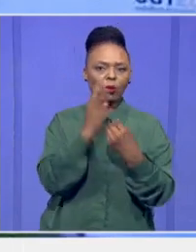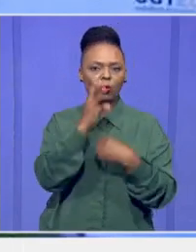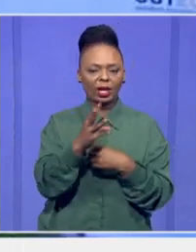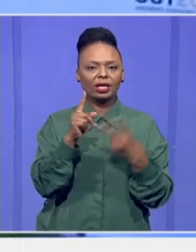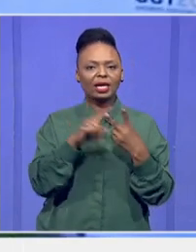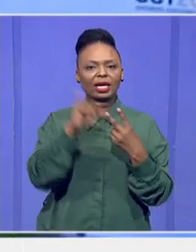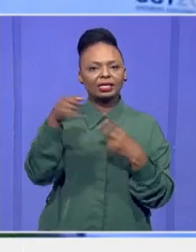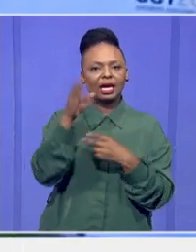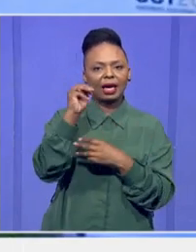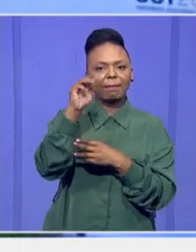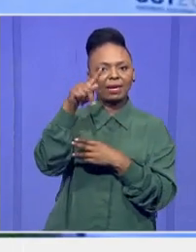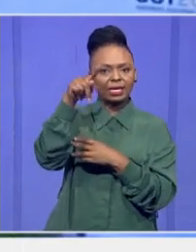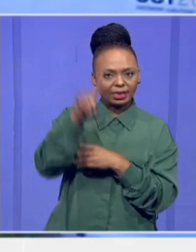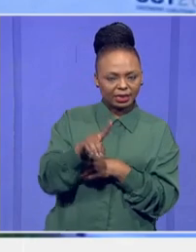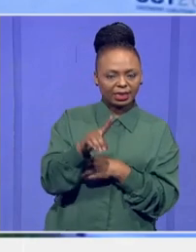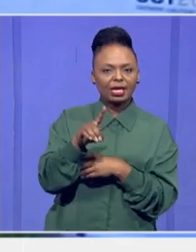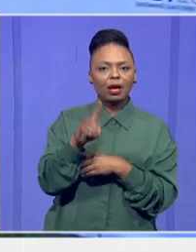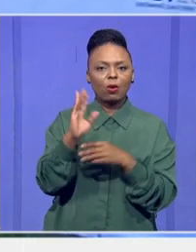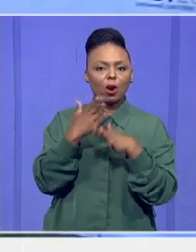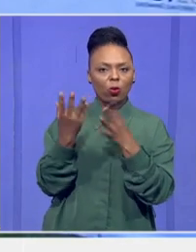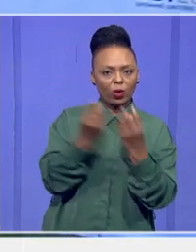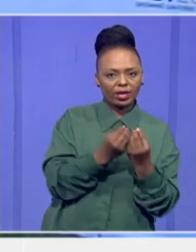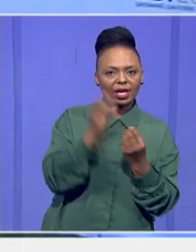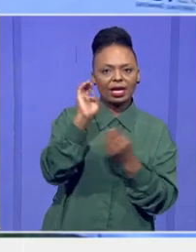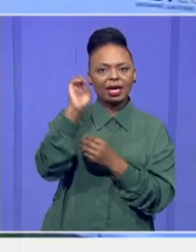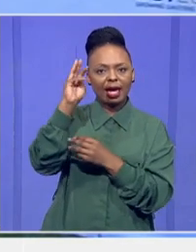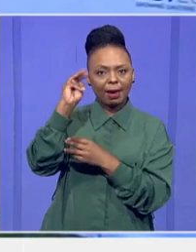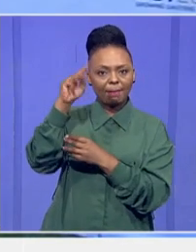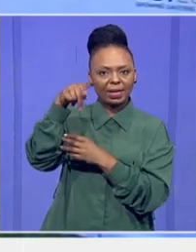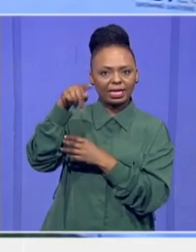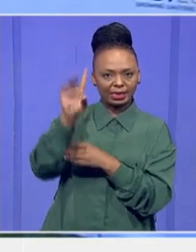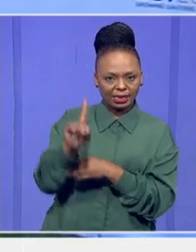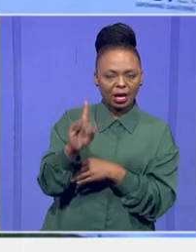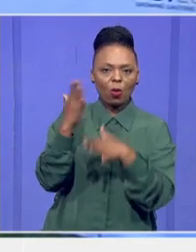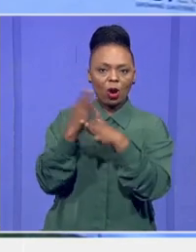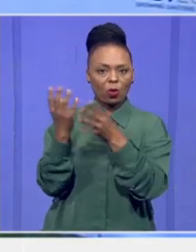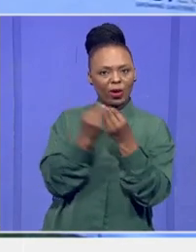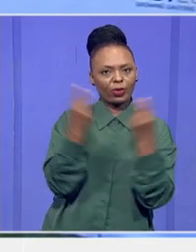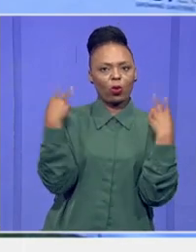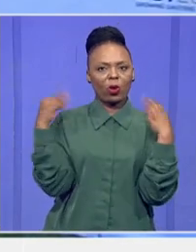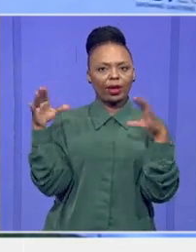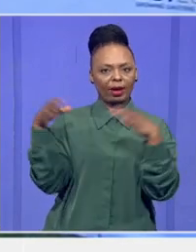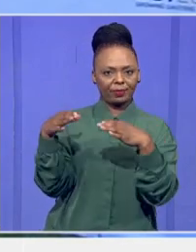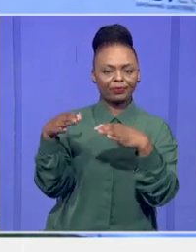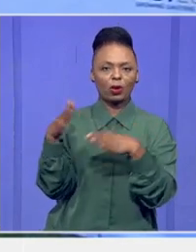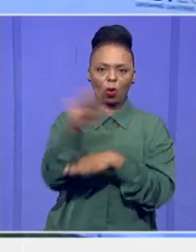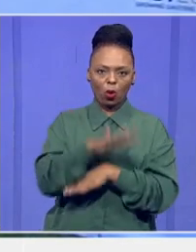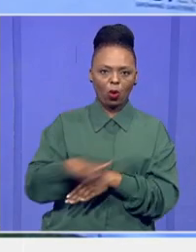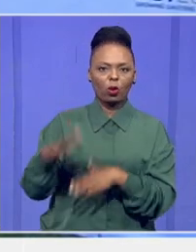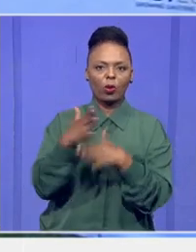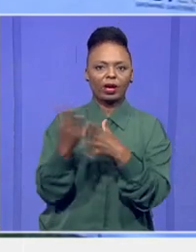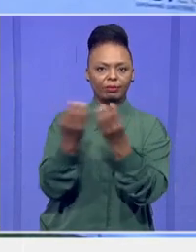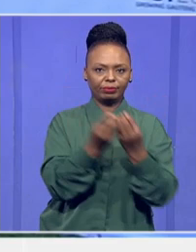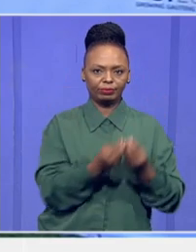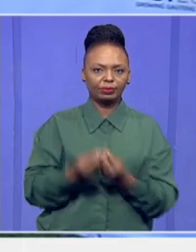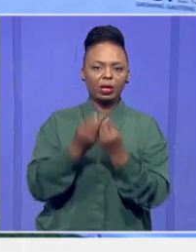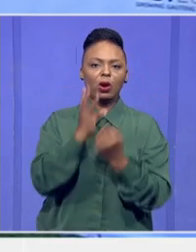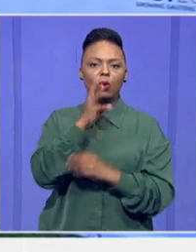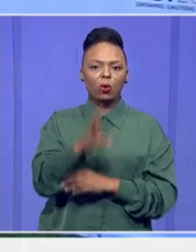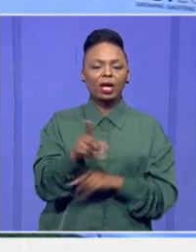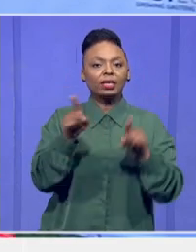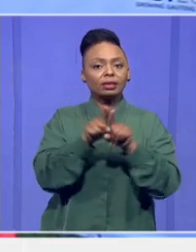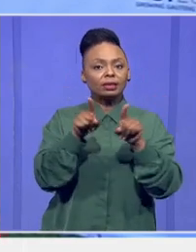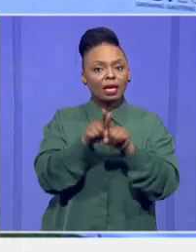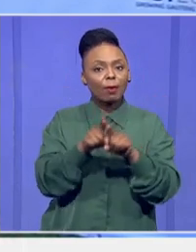JMPD and EMPD. So they will all be working together. And we also heard that residents will